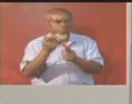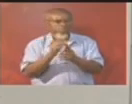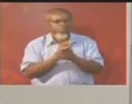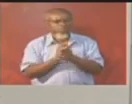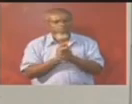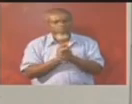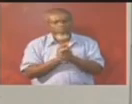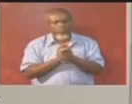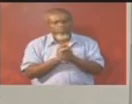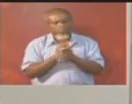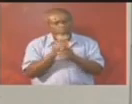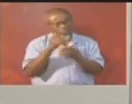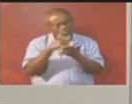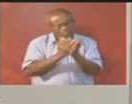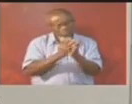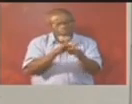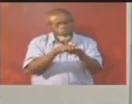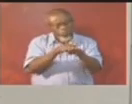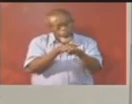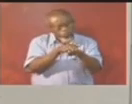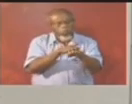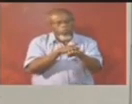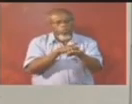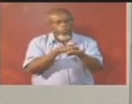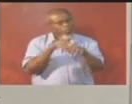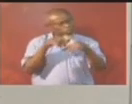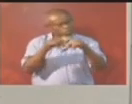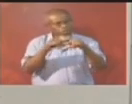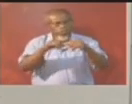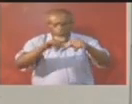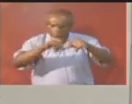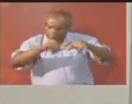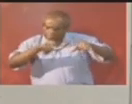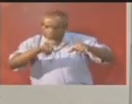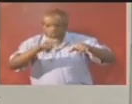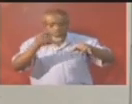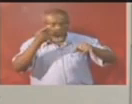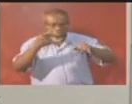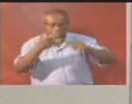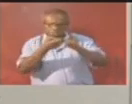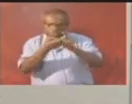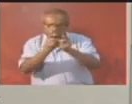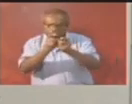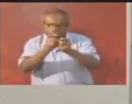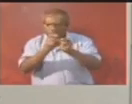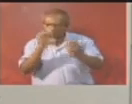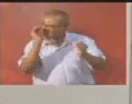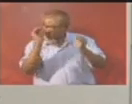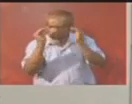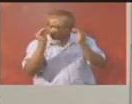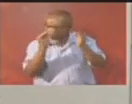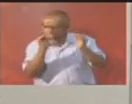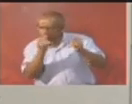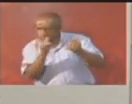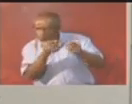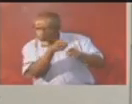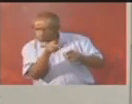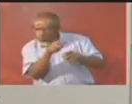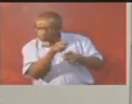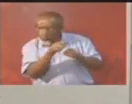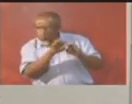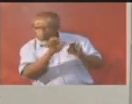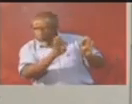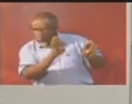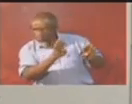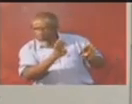to continue to measure the change against our behaviors. As we want to see more change, we